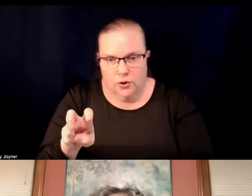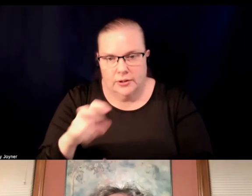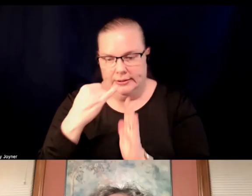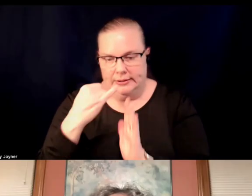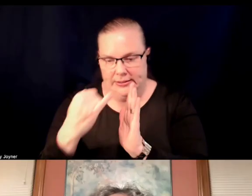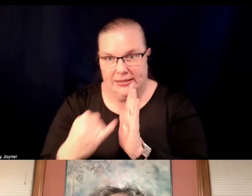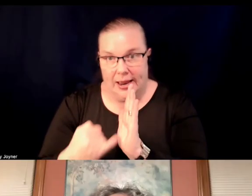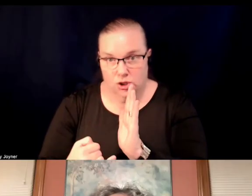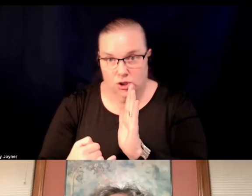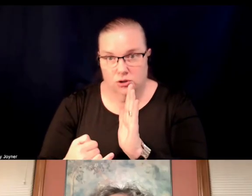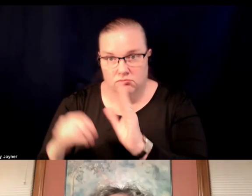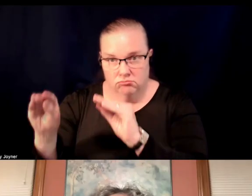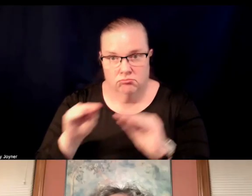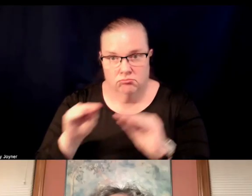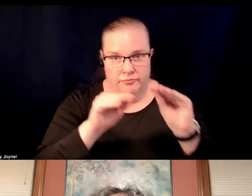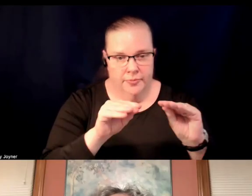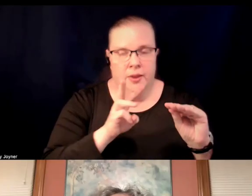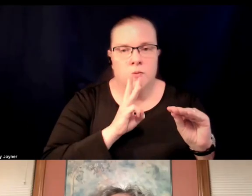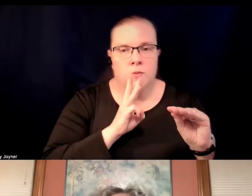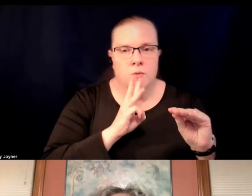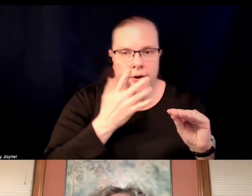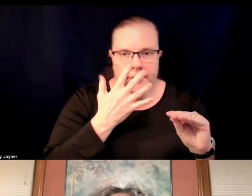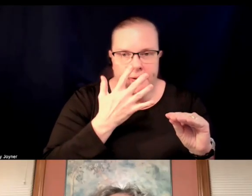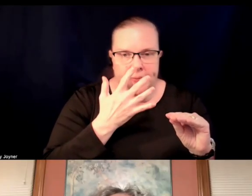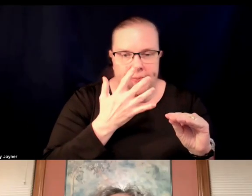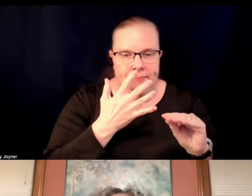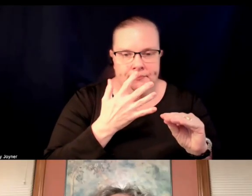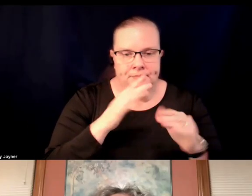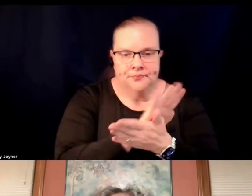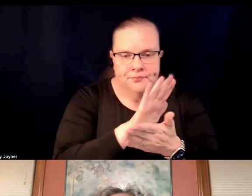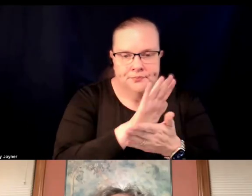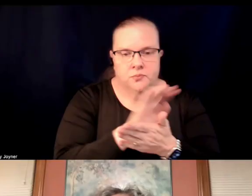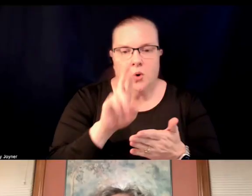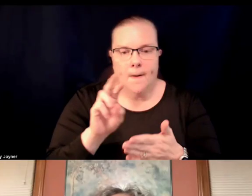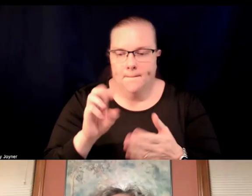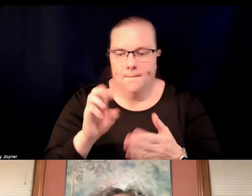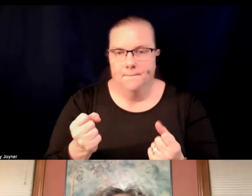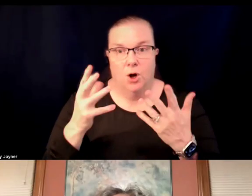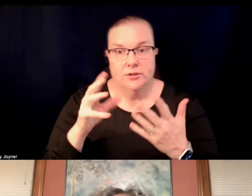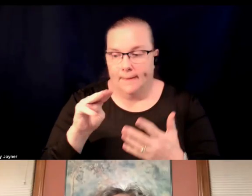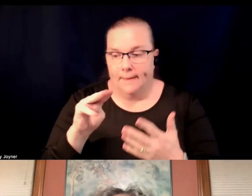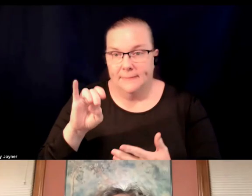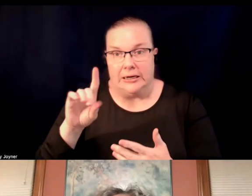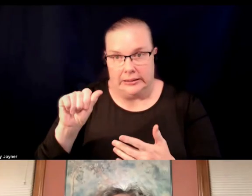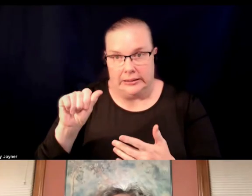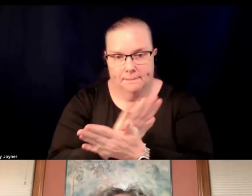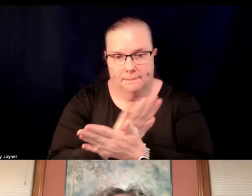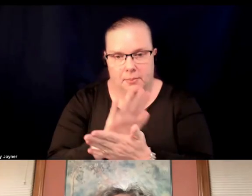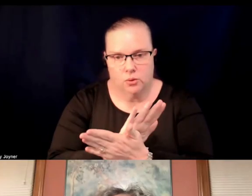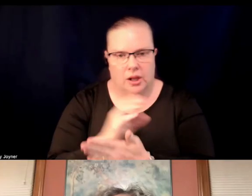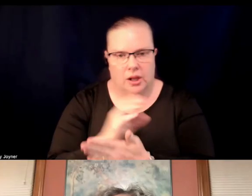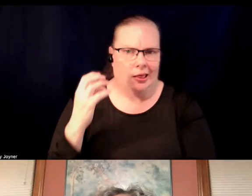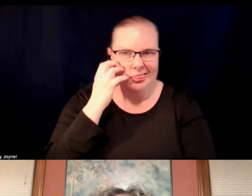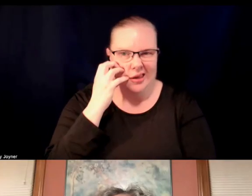onto the watercolor paper, or I do multimedia paper, like a thick type. Um, and then I go over